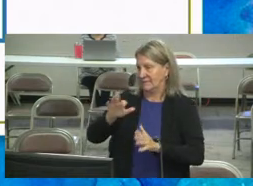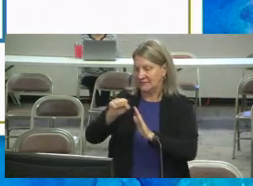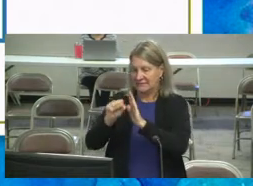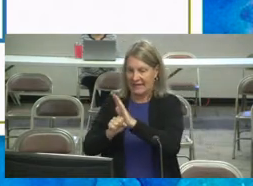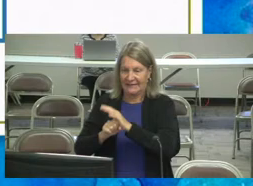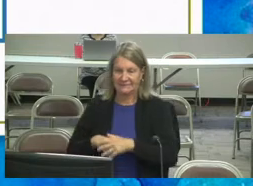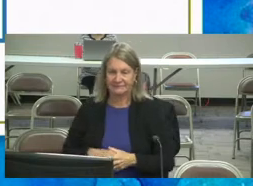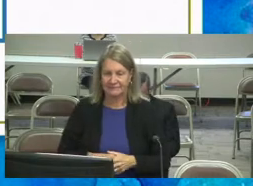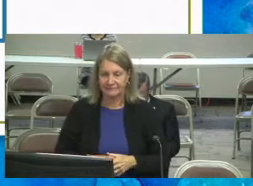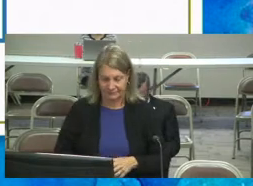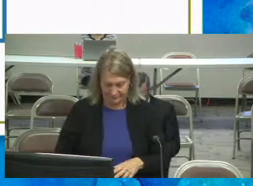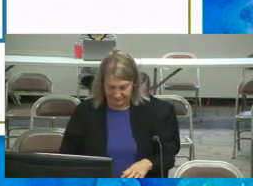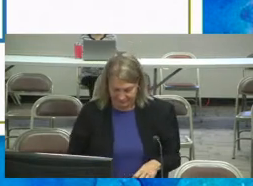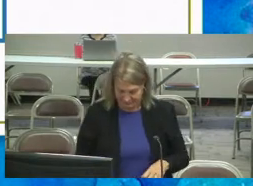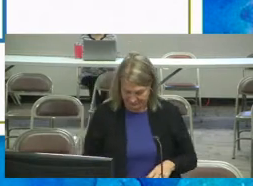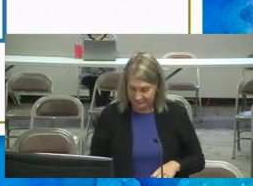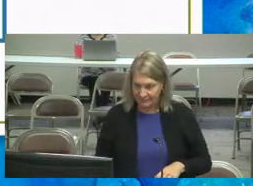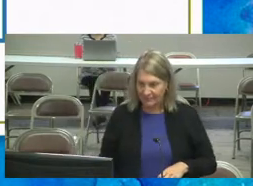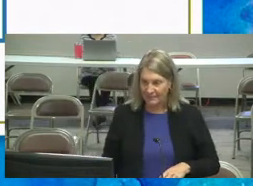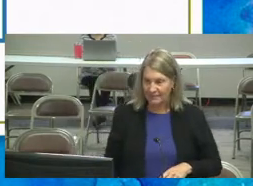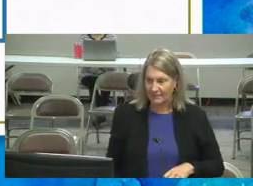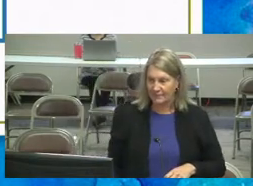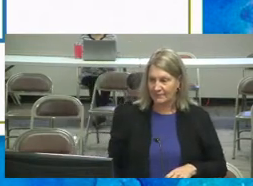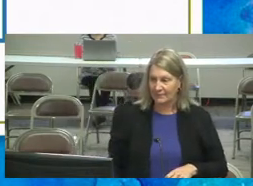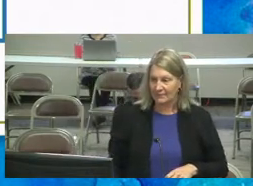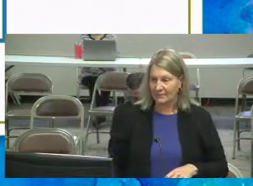become a model for the rest of the state